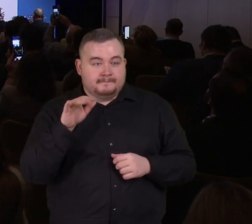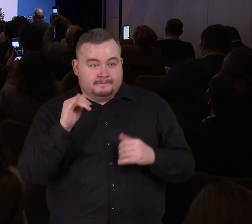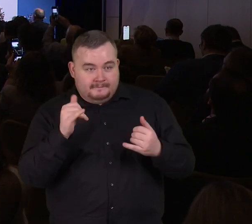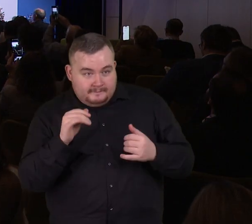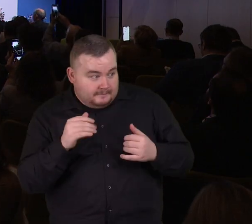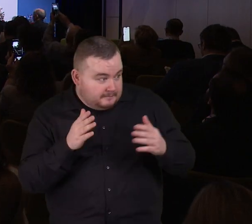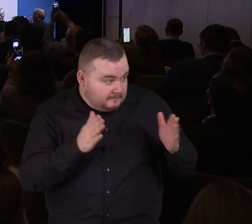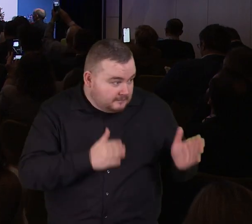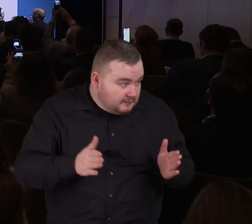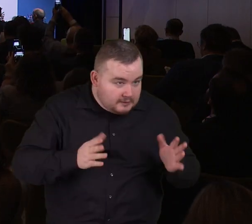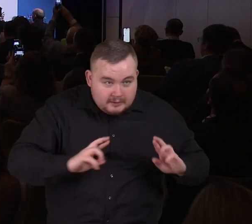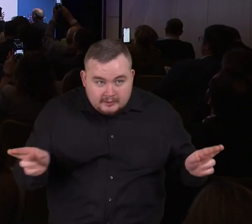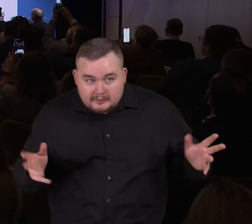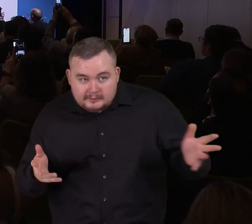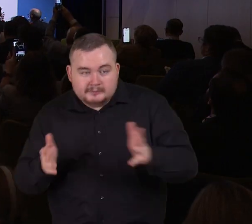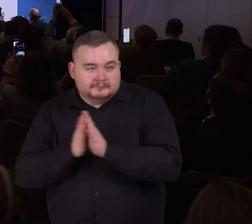Okay, you will log in.